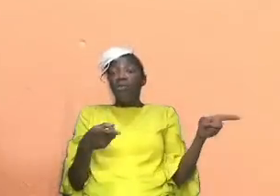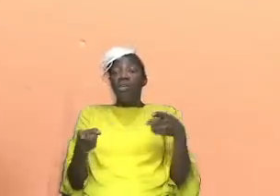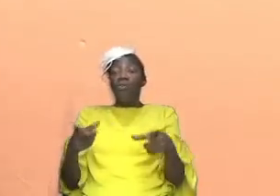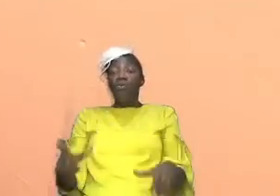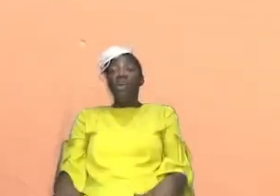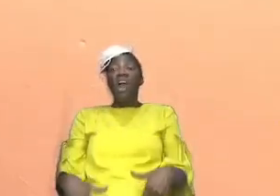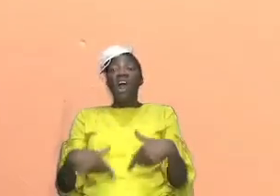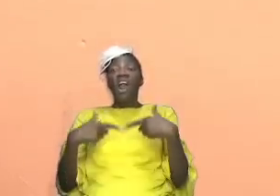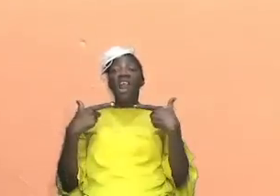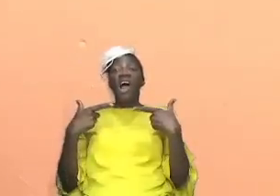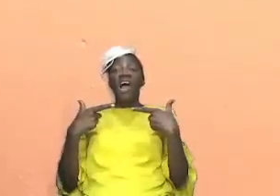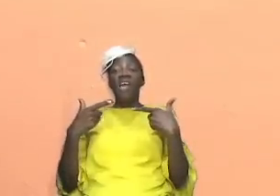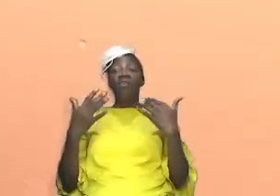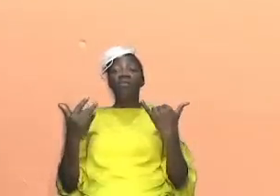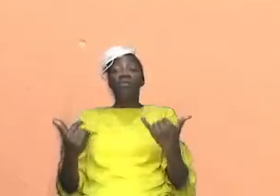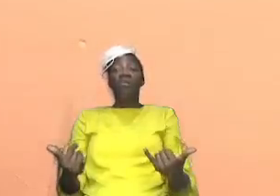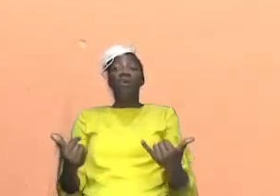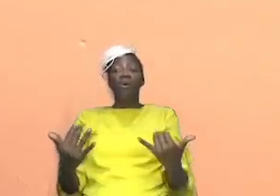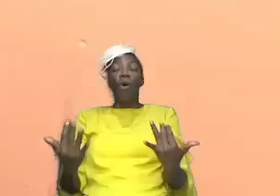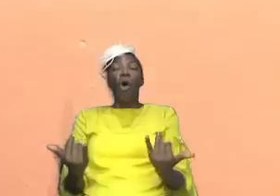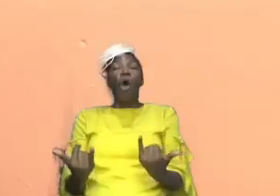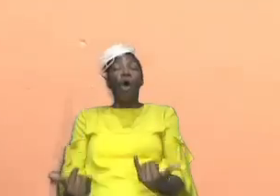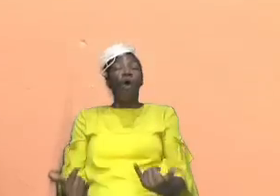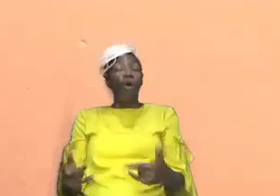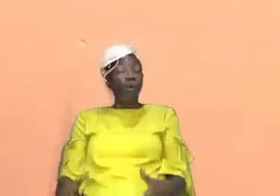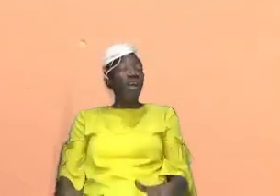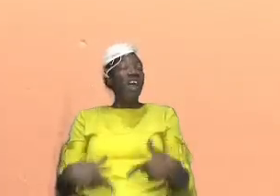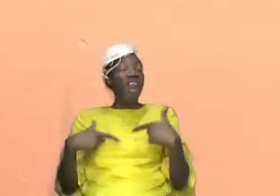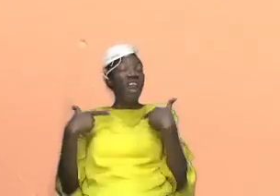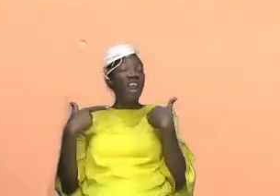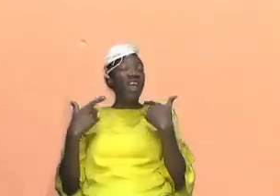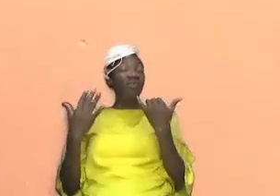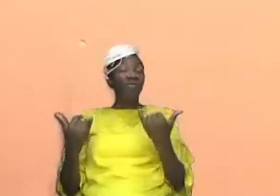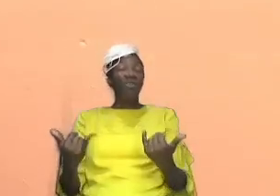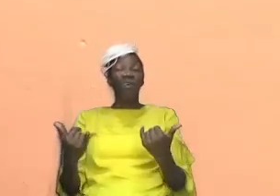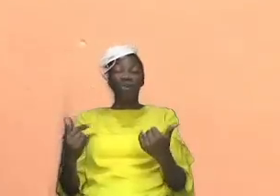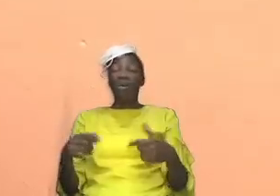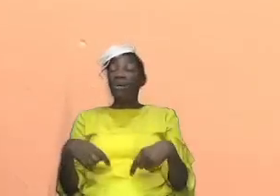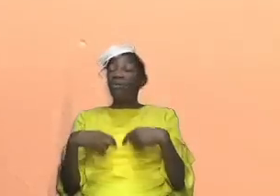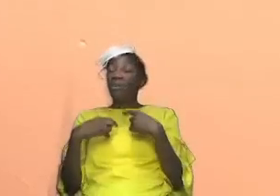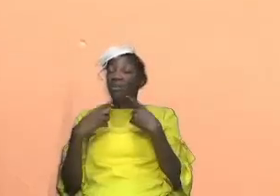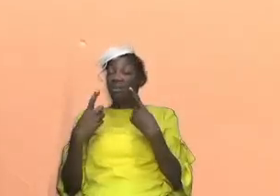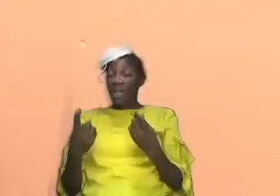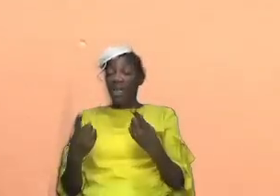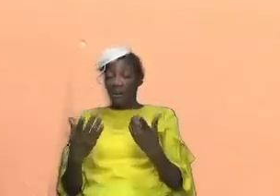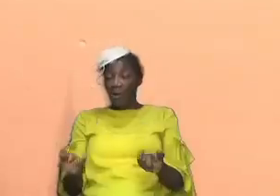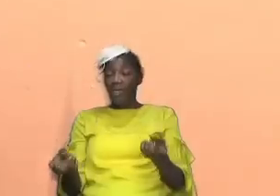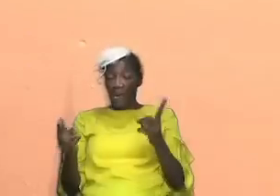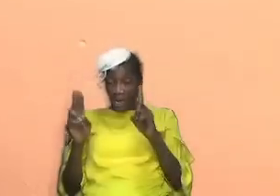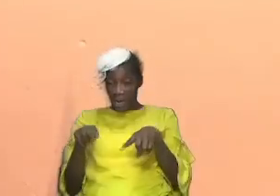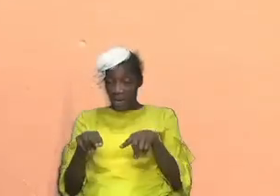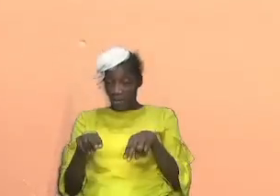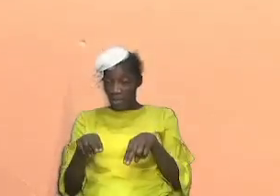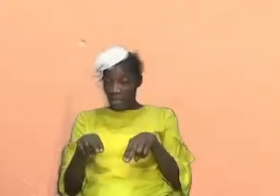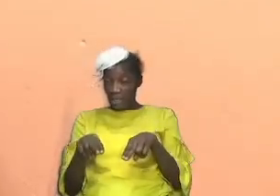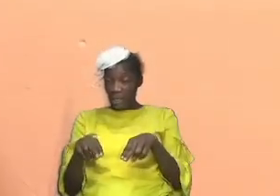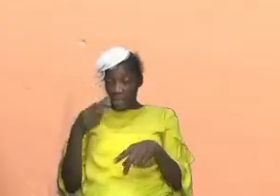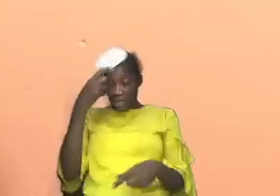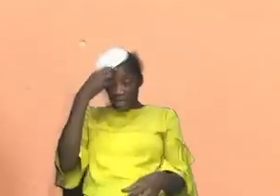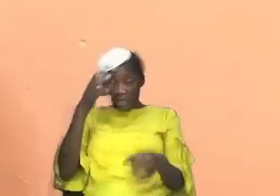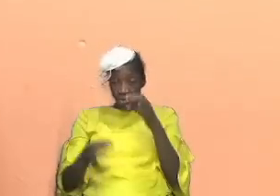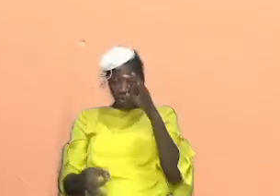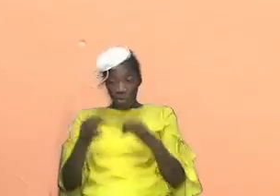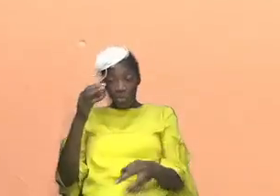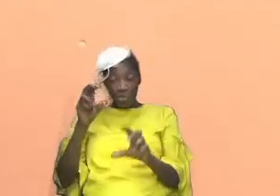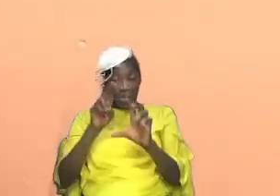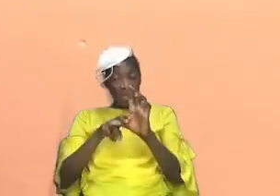today, how we live today, will determine what happens to us at the judgment seat of Christ, where when